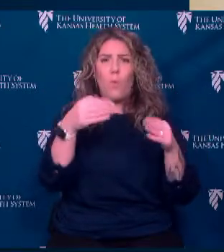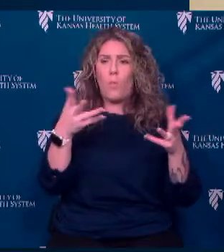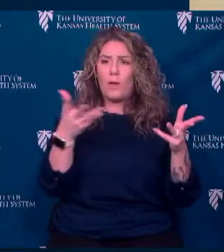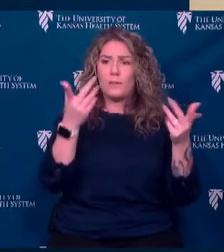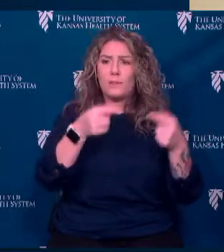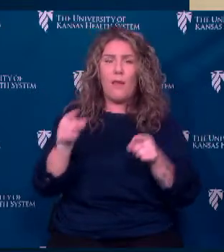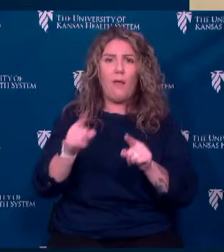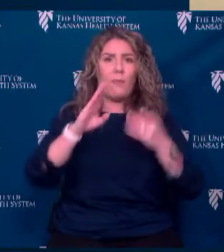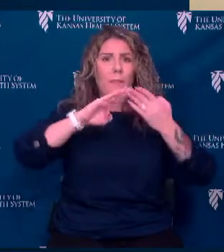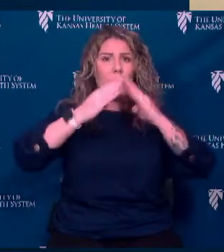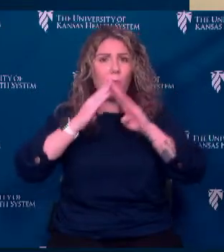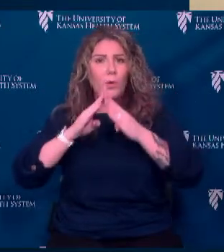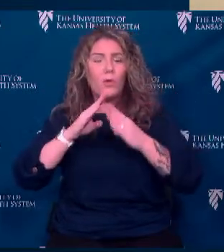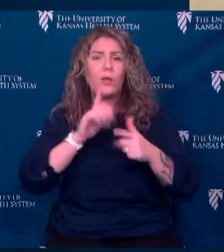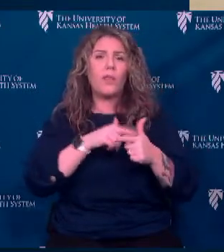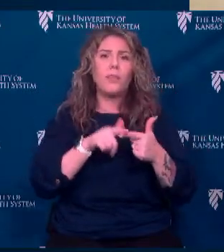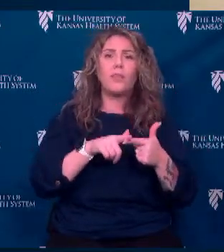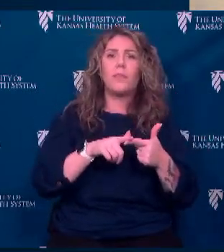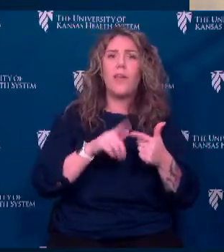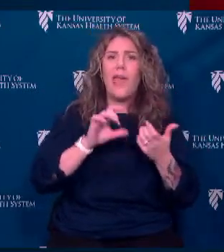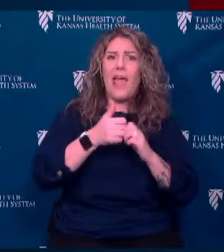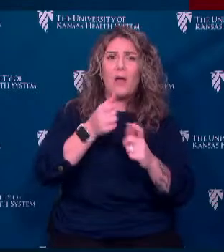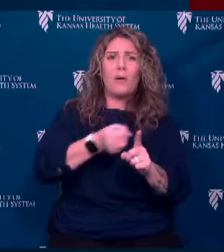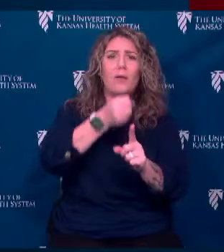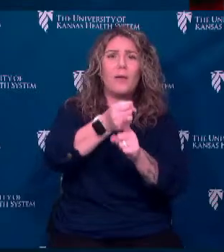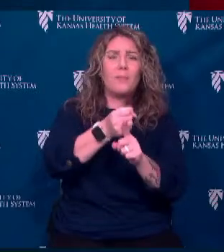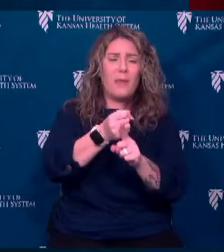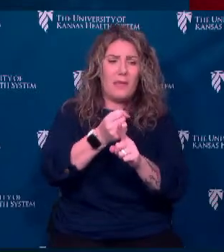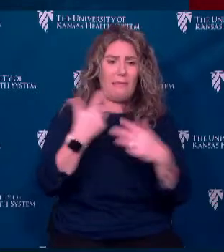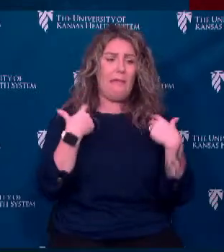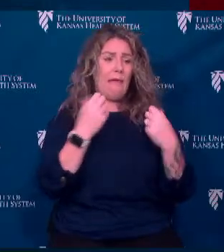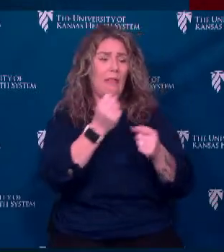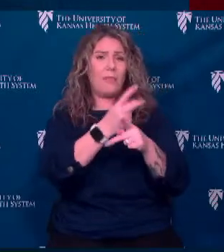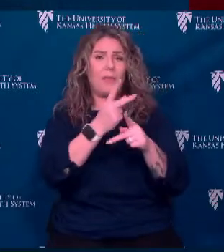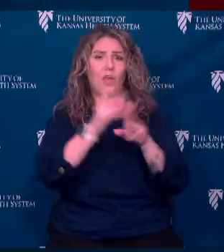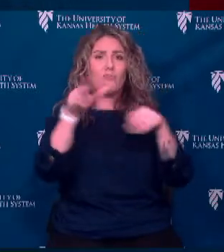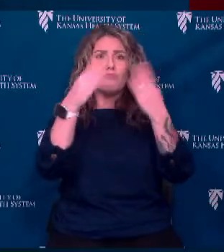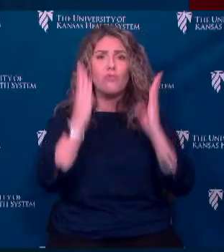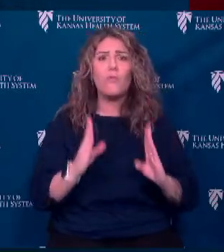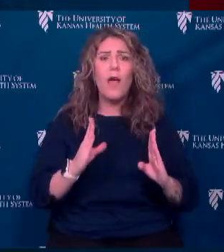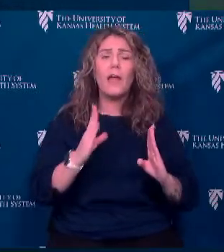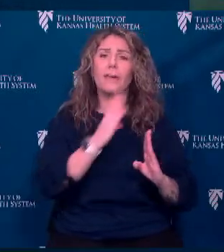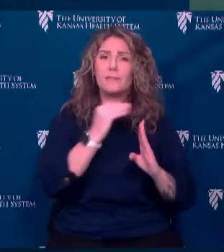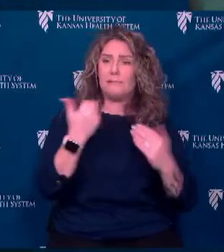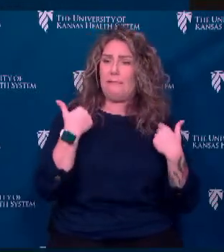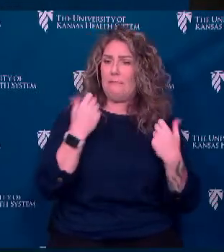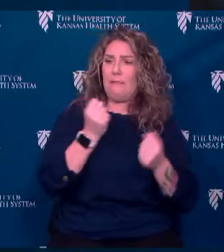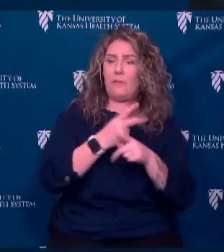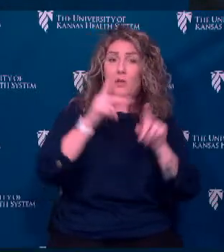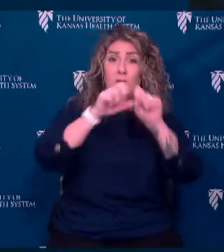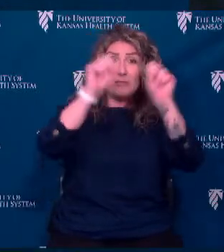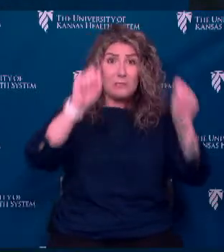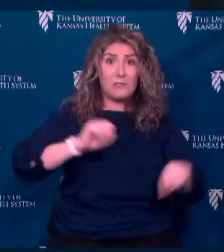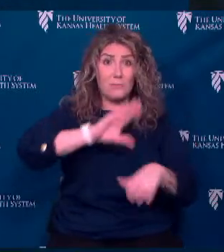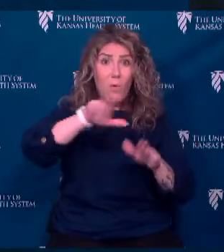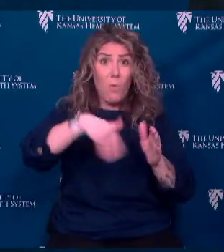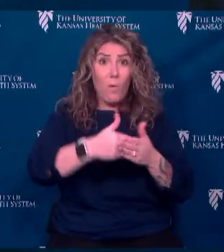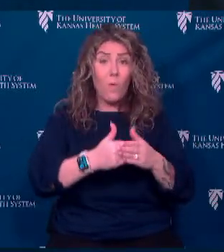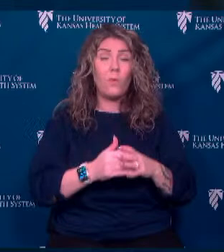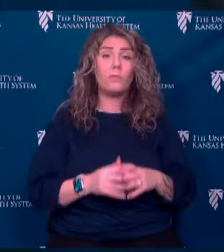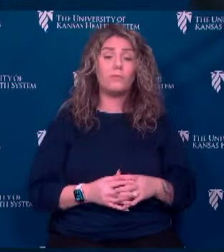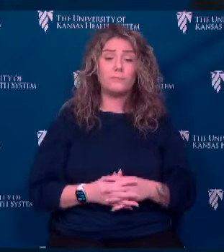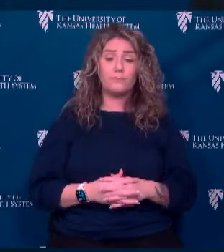communities and the way that it's impacting our healthcare providers, but our healthcare systems as a whole.